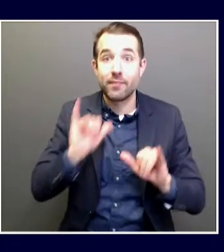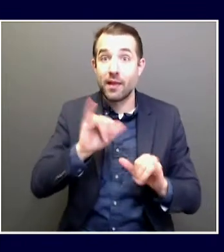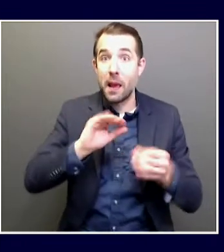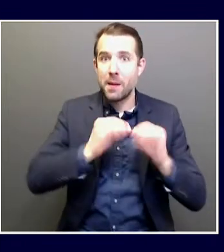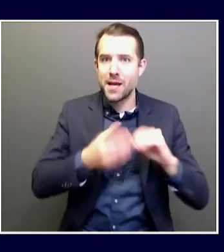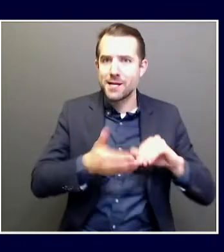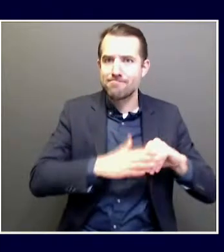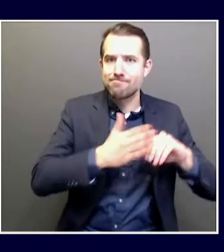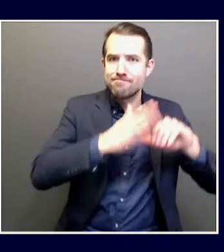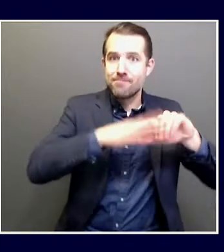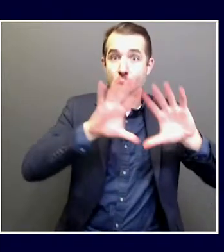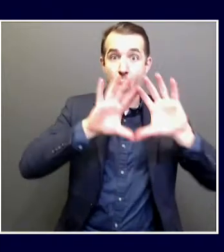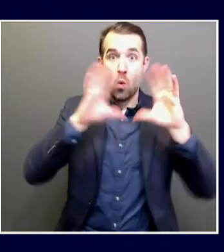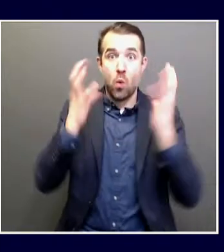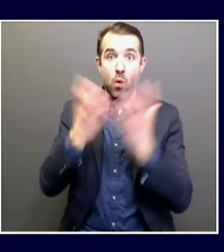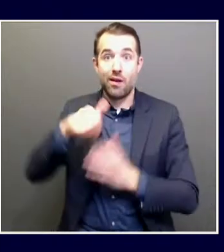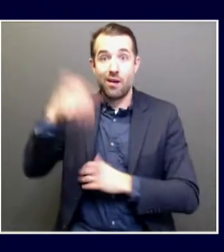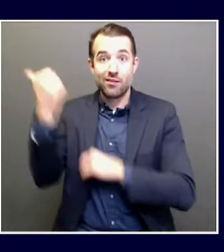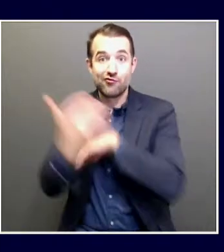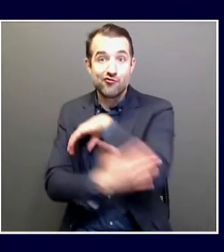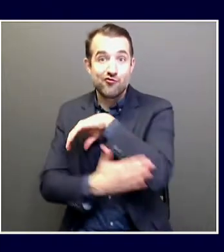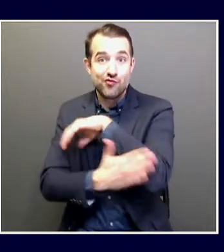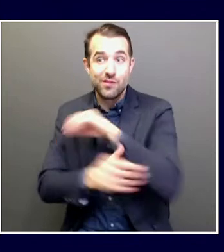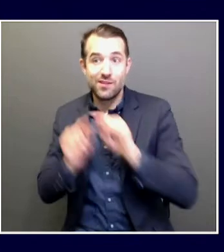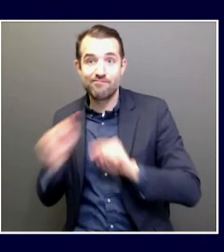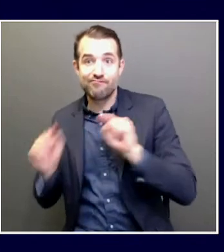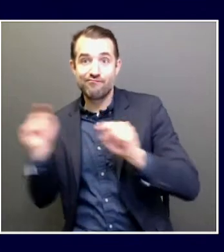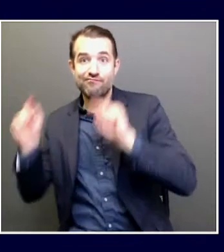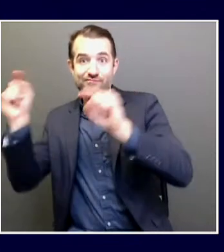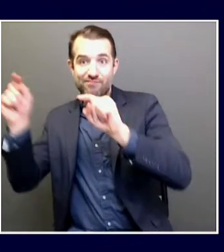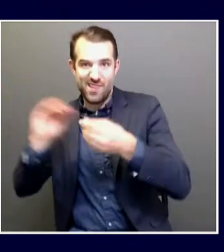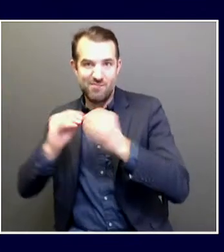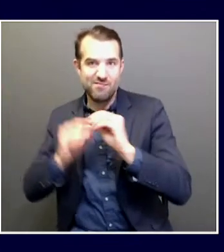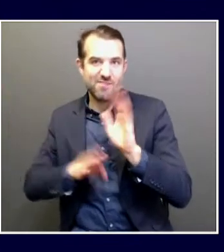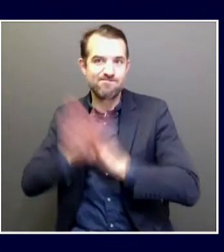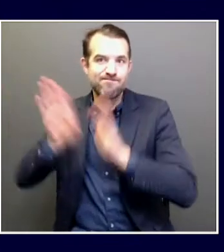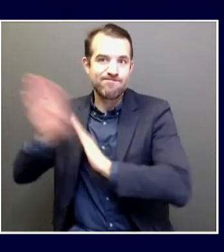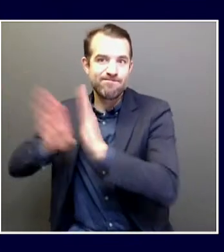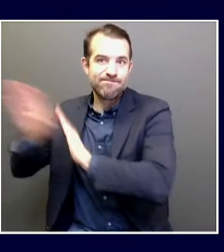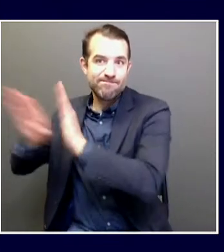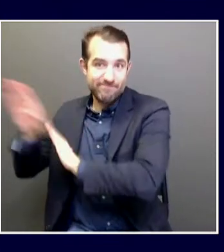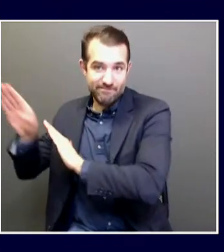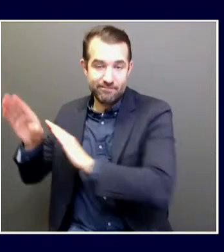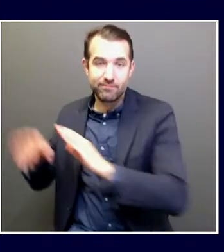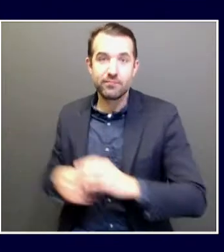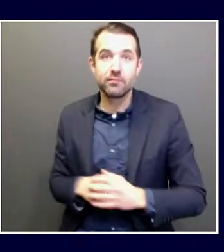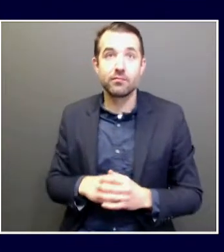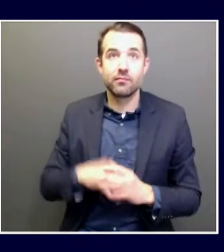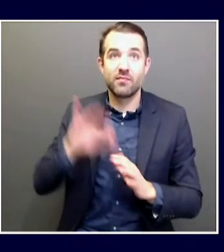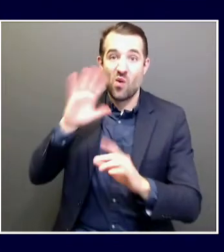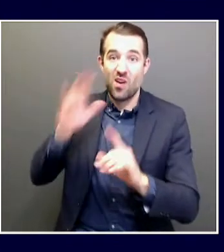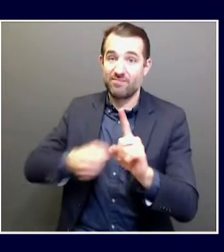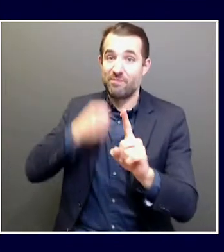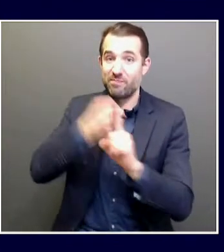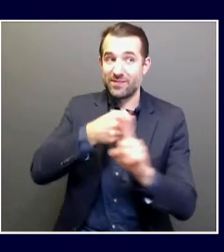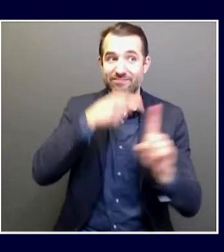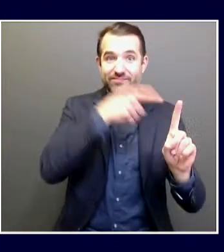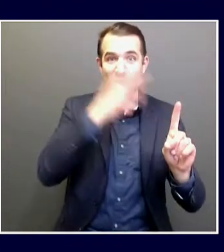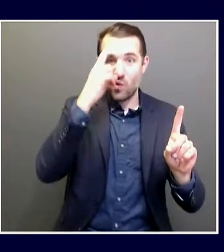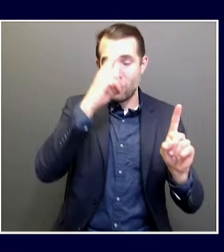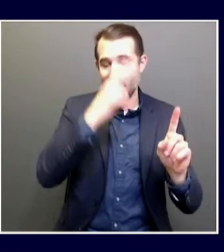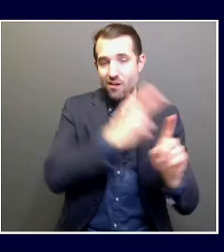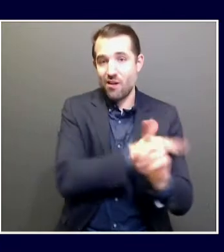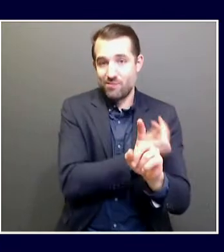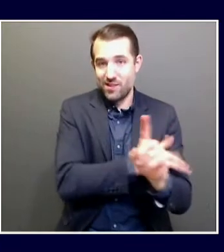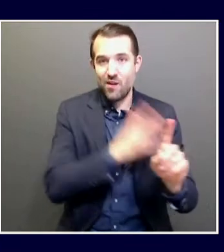globe. And that spike may increase the strain on hospitals, which, as I'll mention in a moment, are already